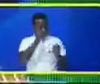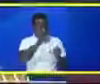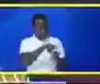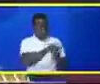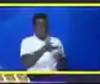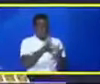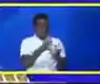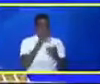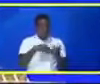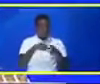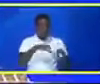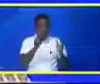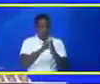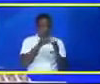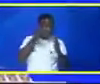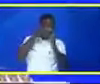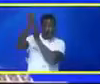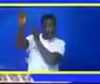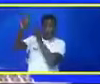cross, even to Jesus.